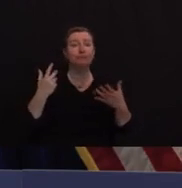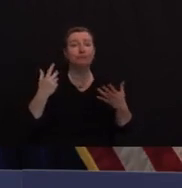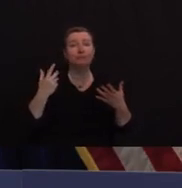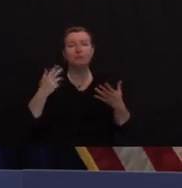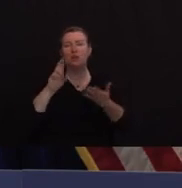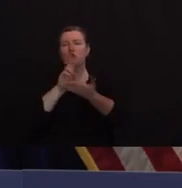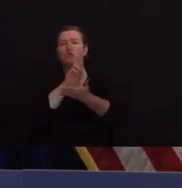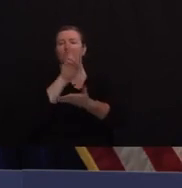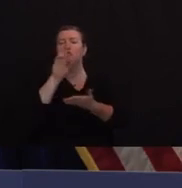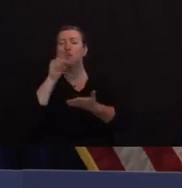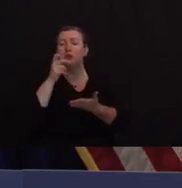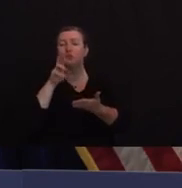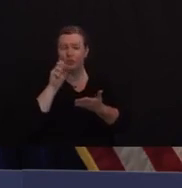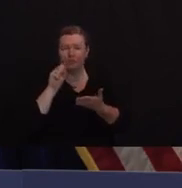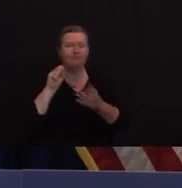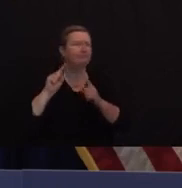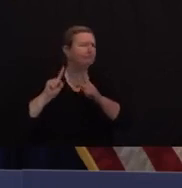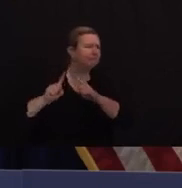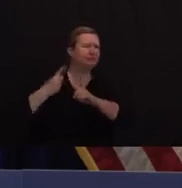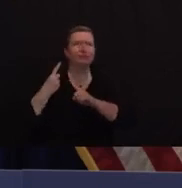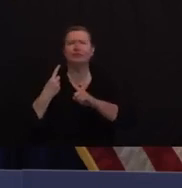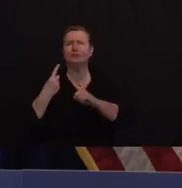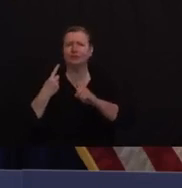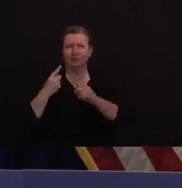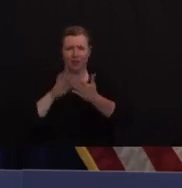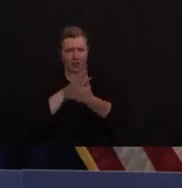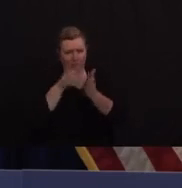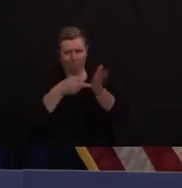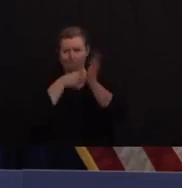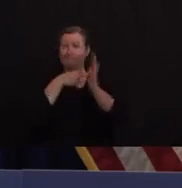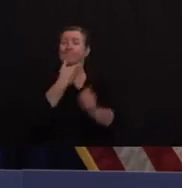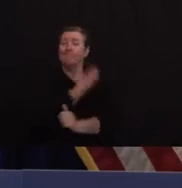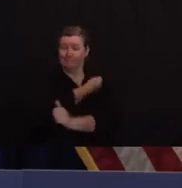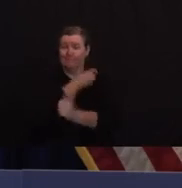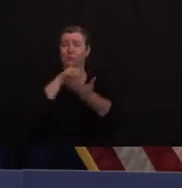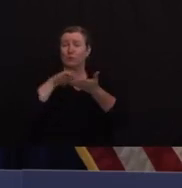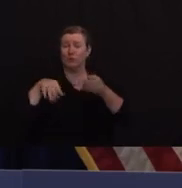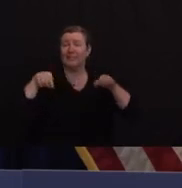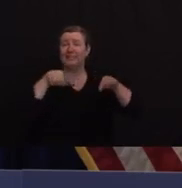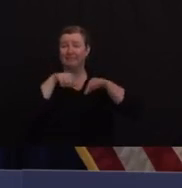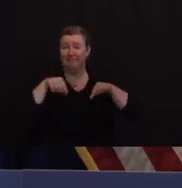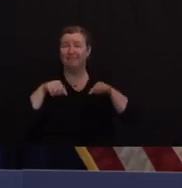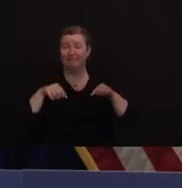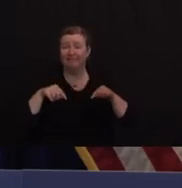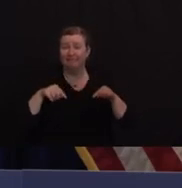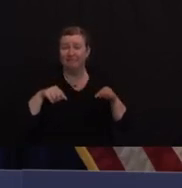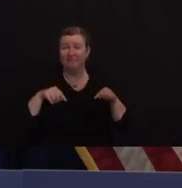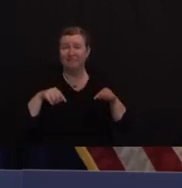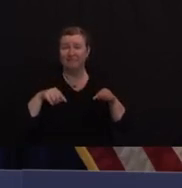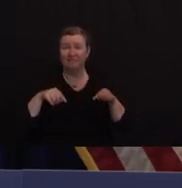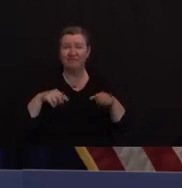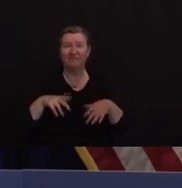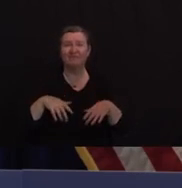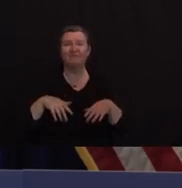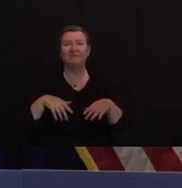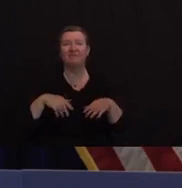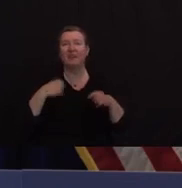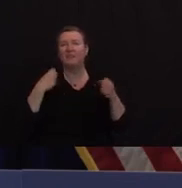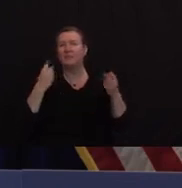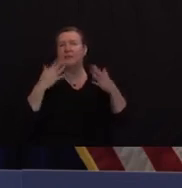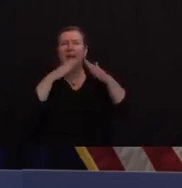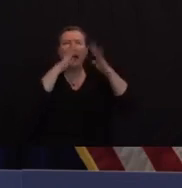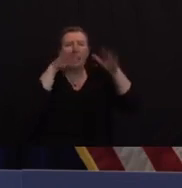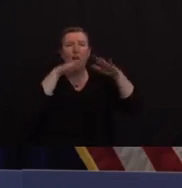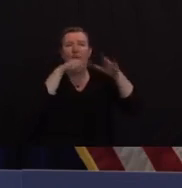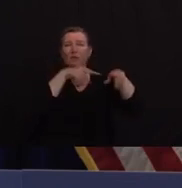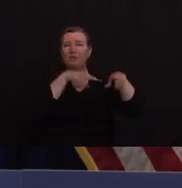that required students to be vaccinated, and the number of off-campus housing skews their census. So